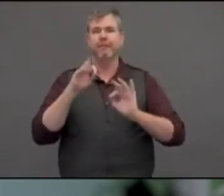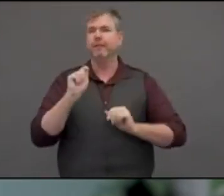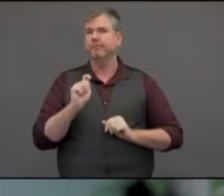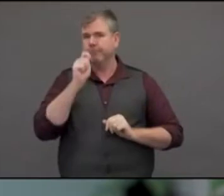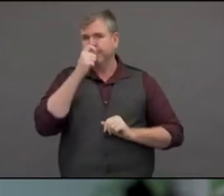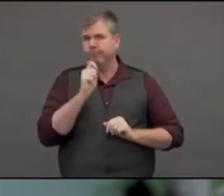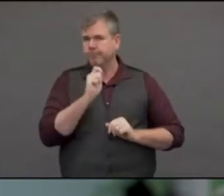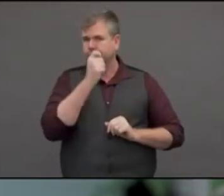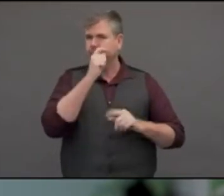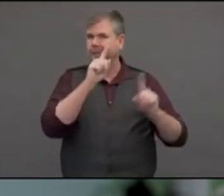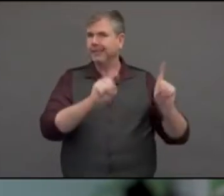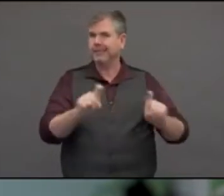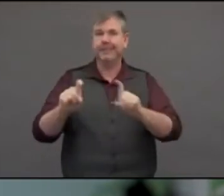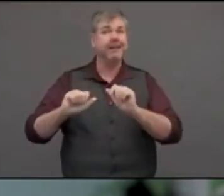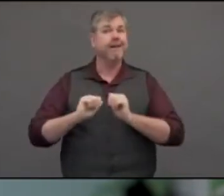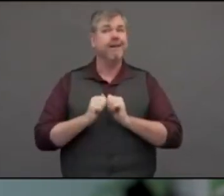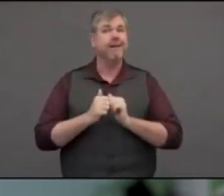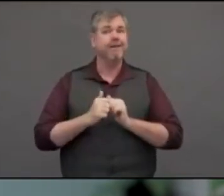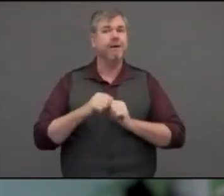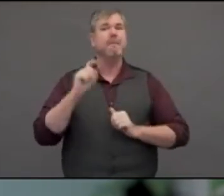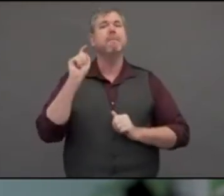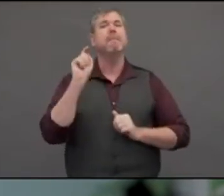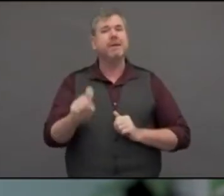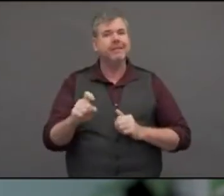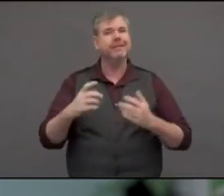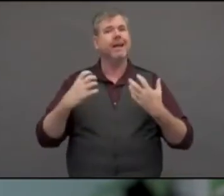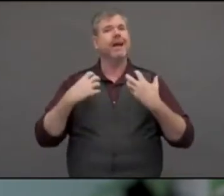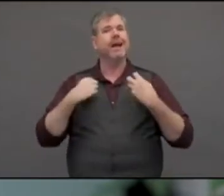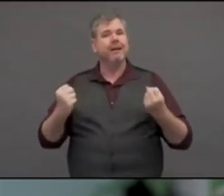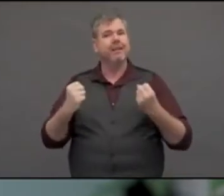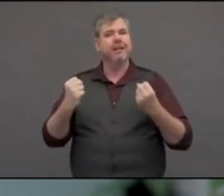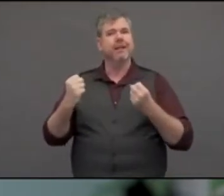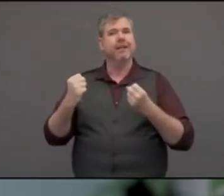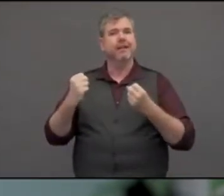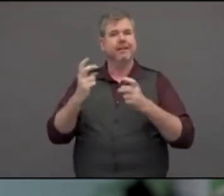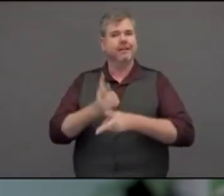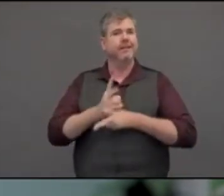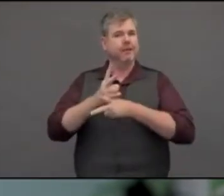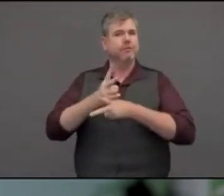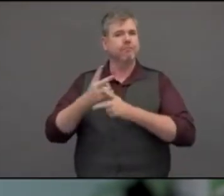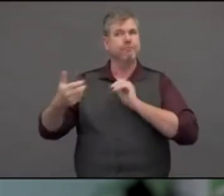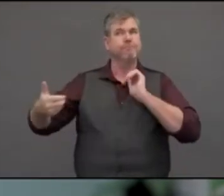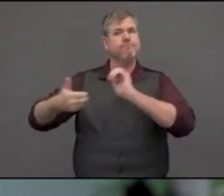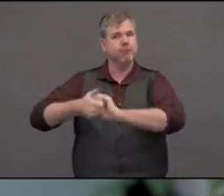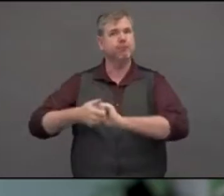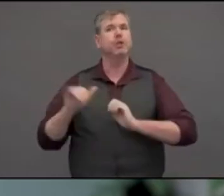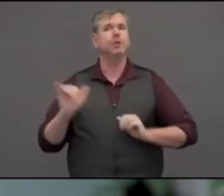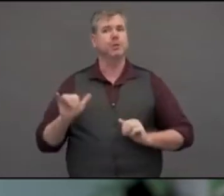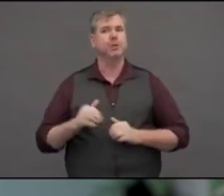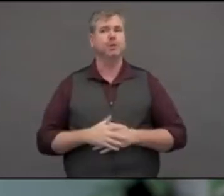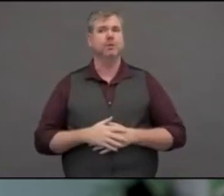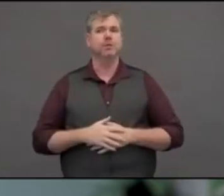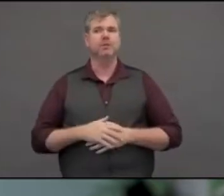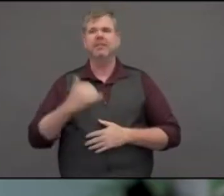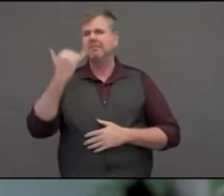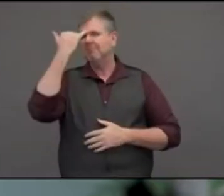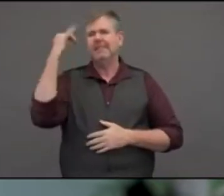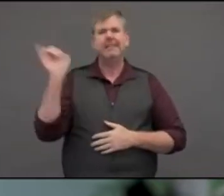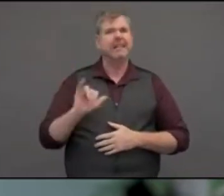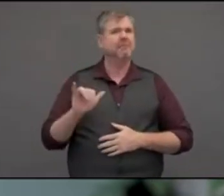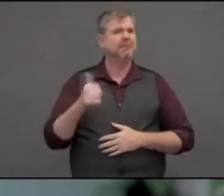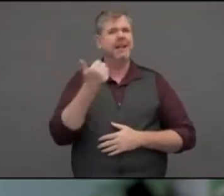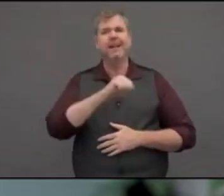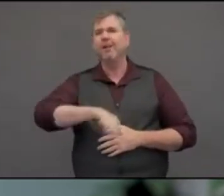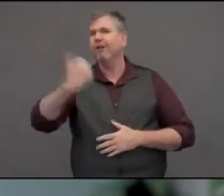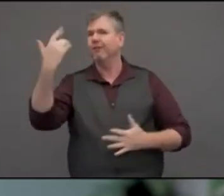too. Just like for any other illness, just like for any other condition, we go to our normal